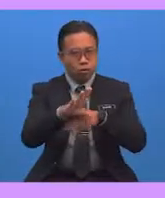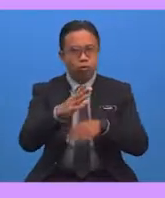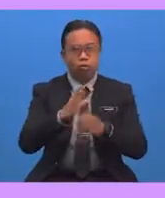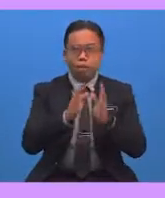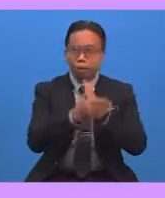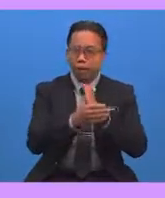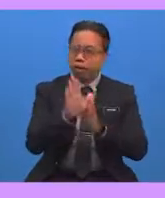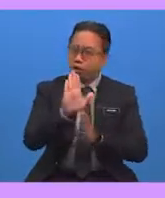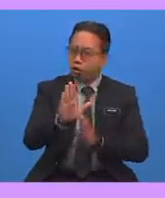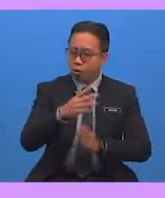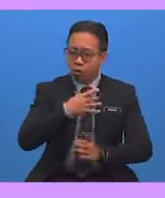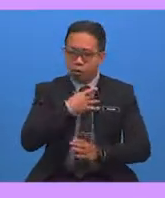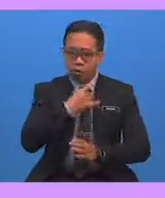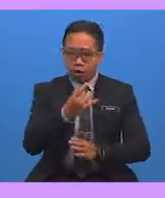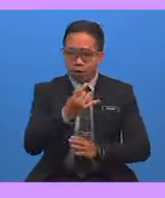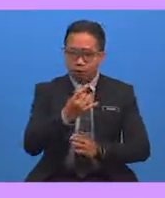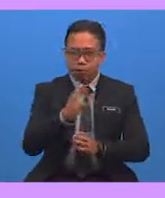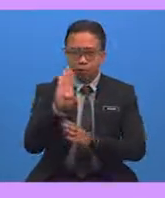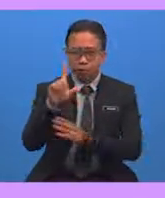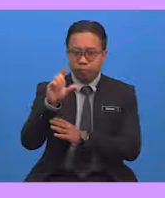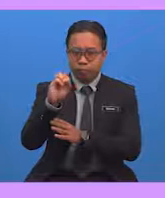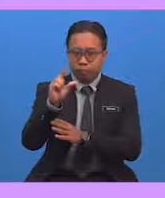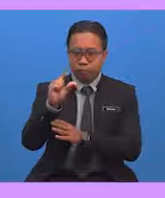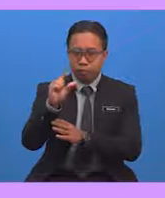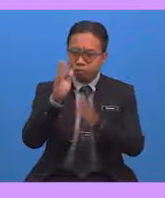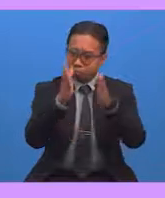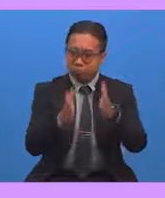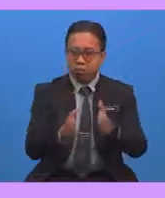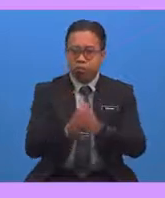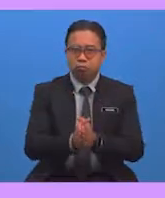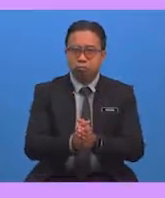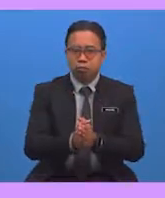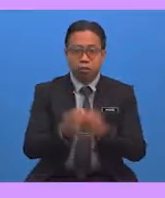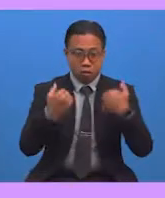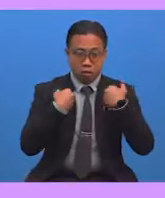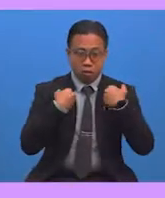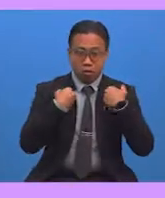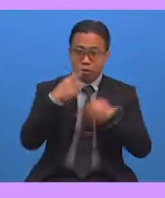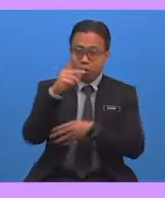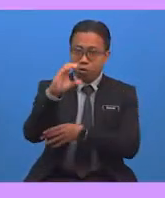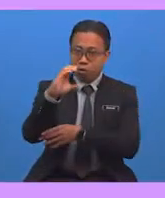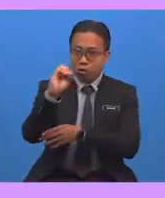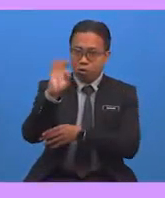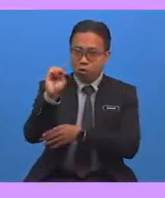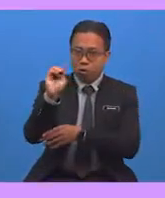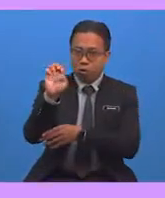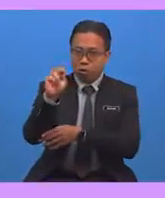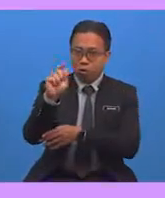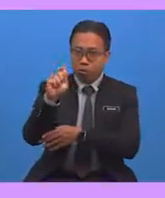blogger. The following comment was made by the blogger: academic